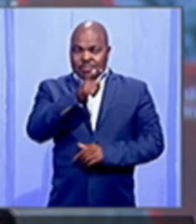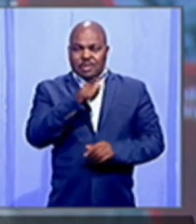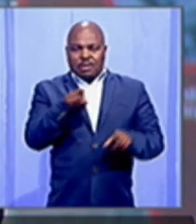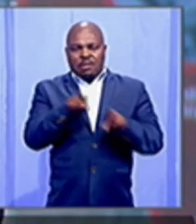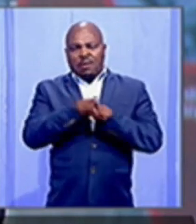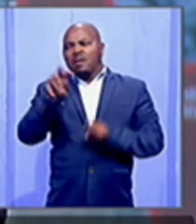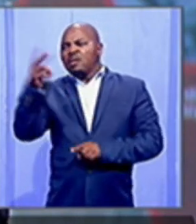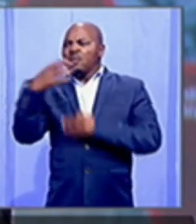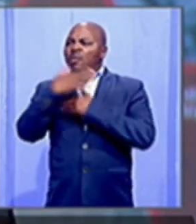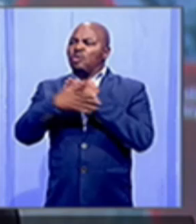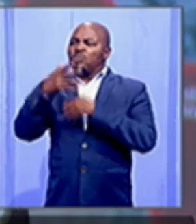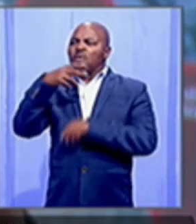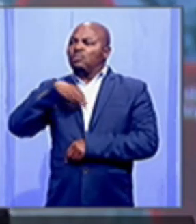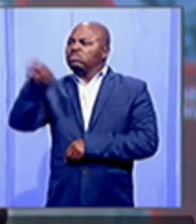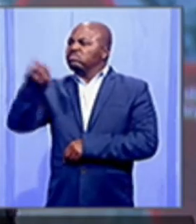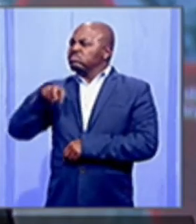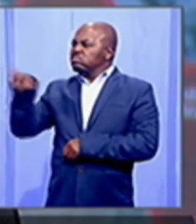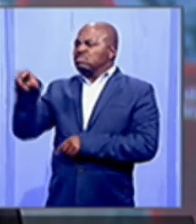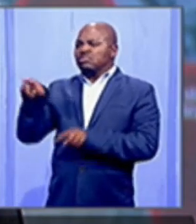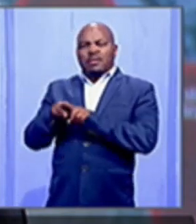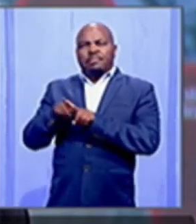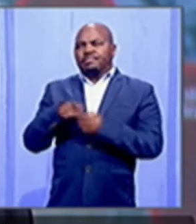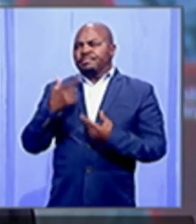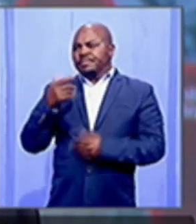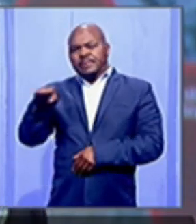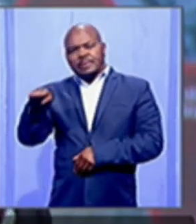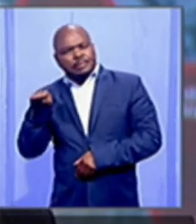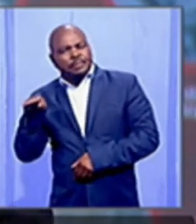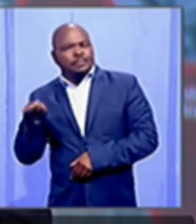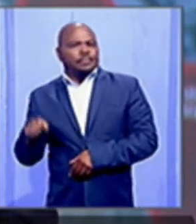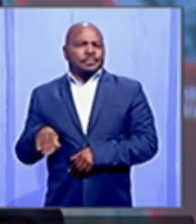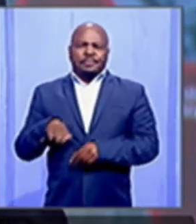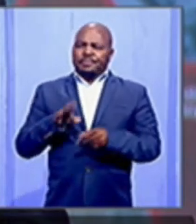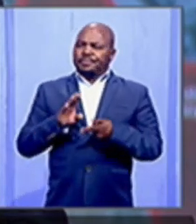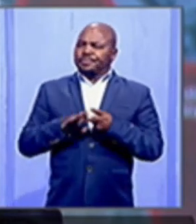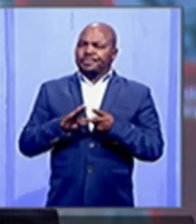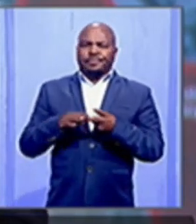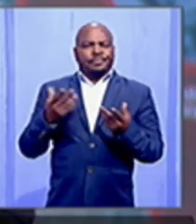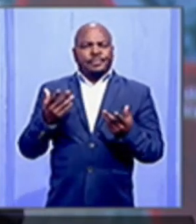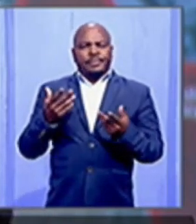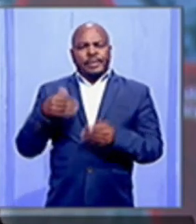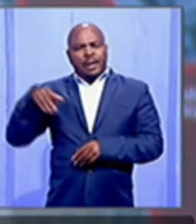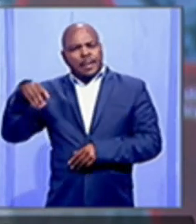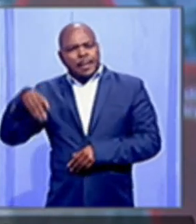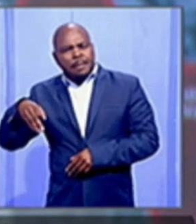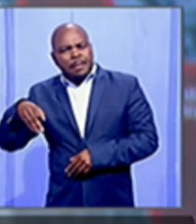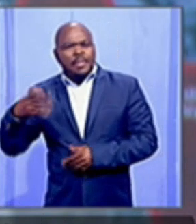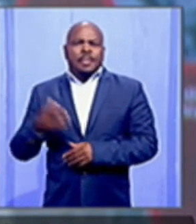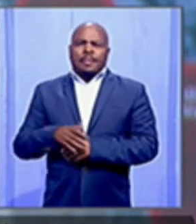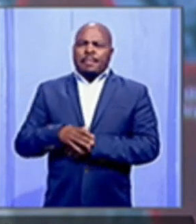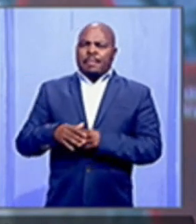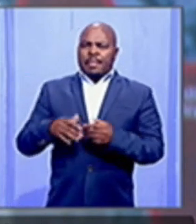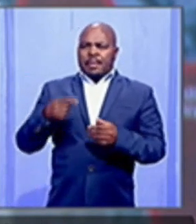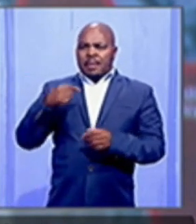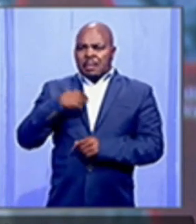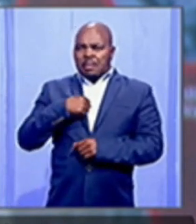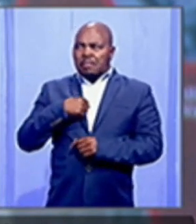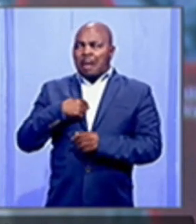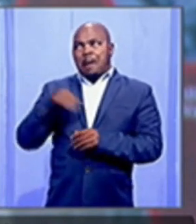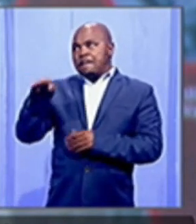other countries, to Zimbabwe, as I travel to Namibia. I haven't seen the one